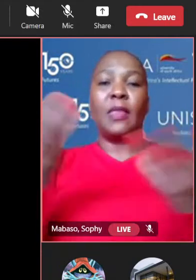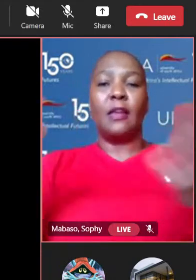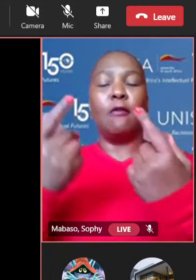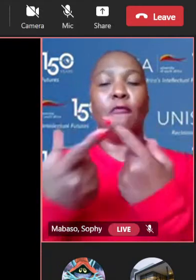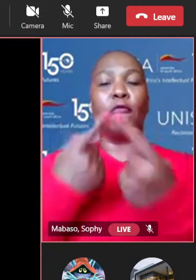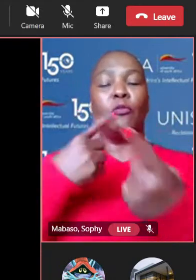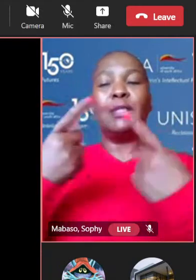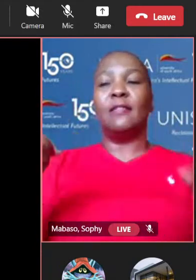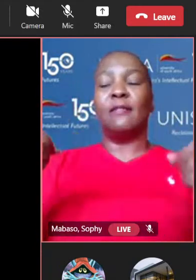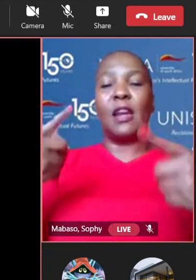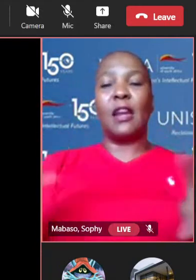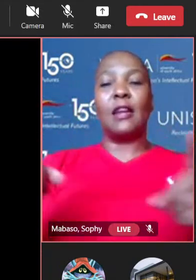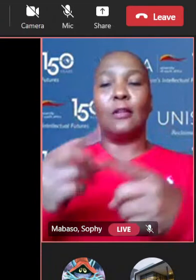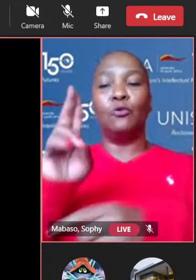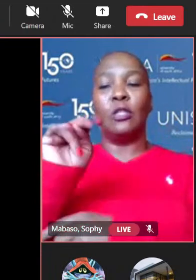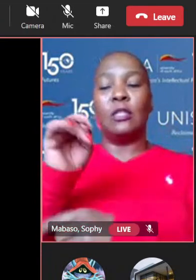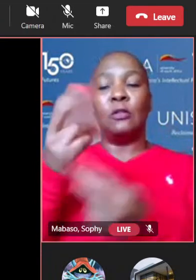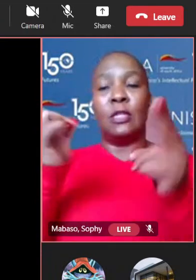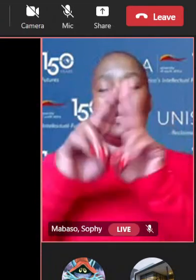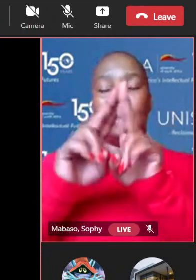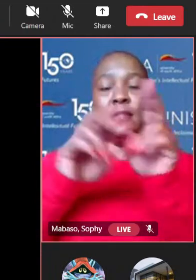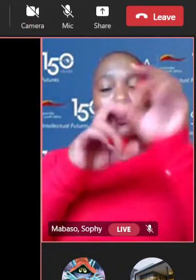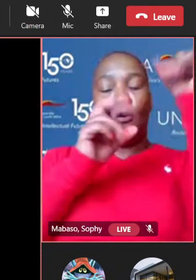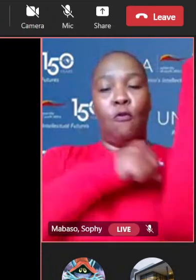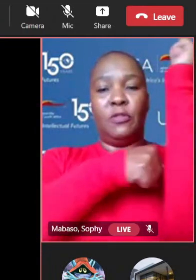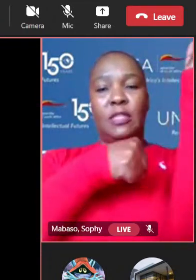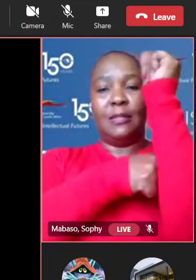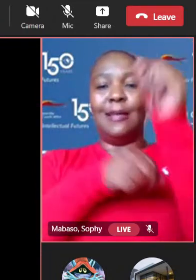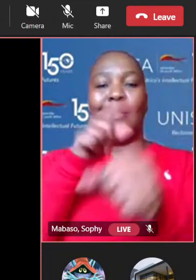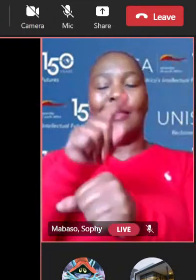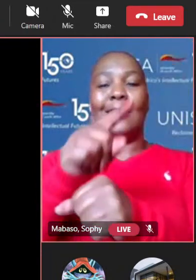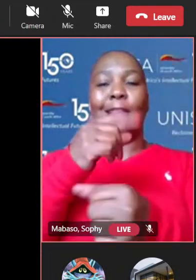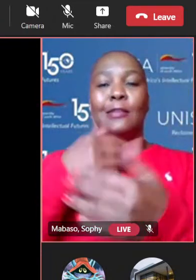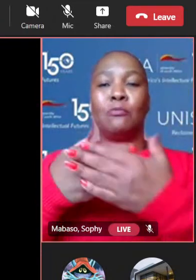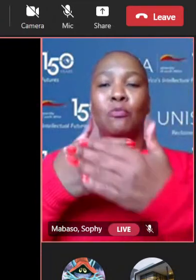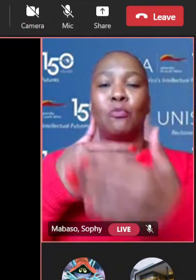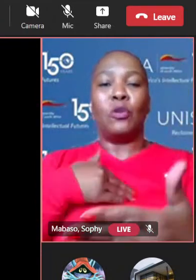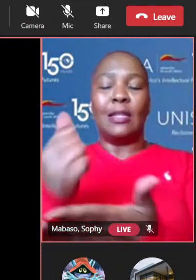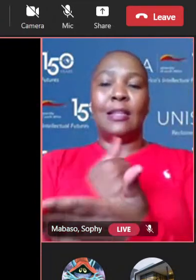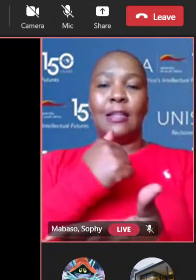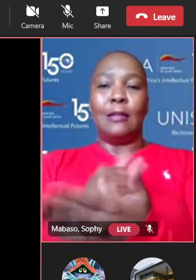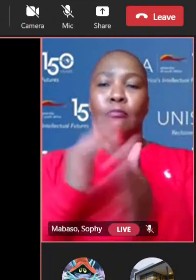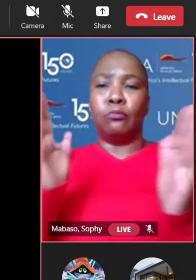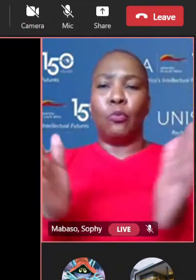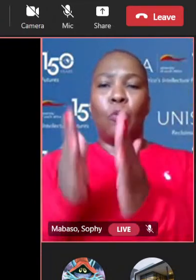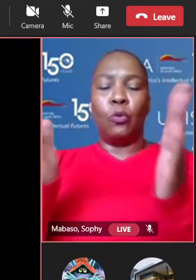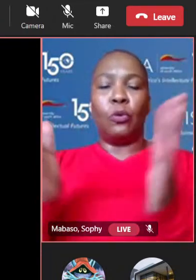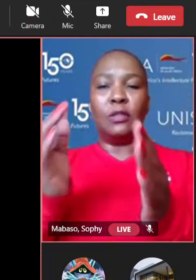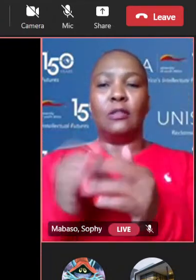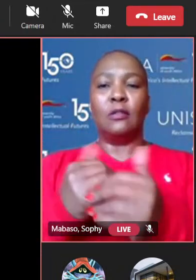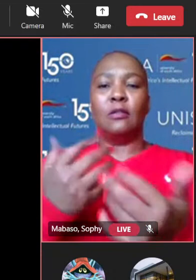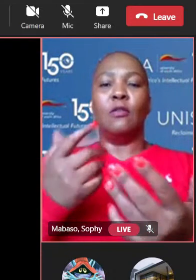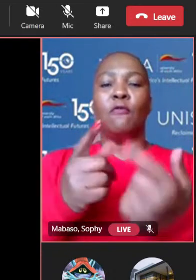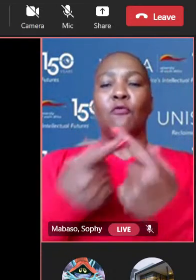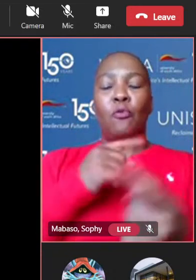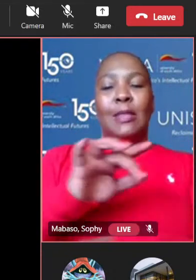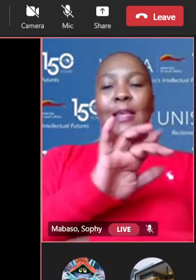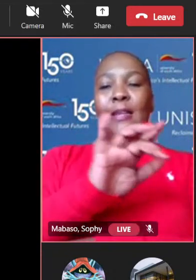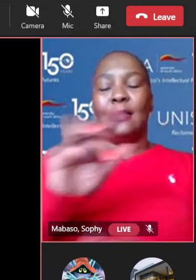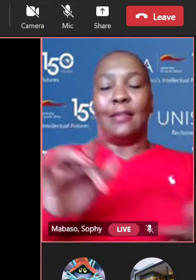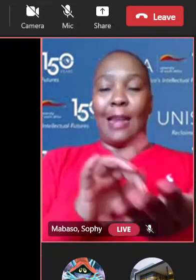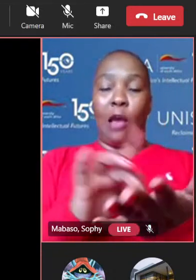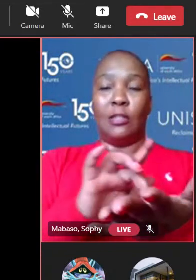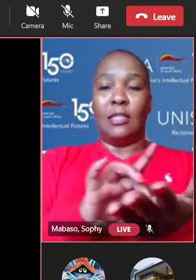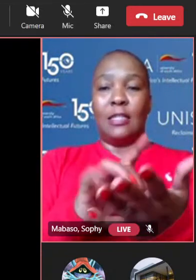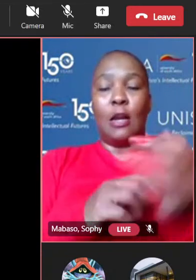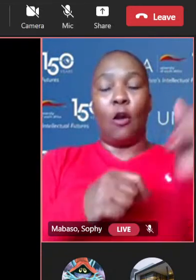Unisa offices. This is post-registration offices, which is conducted from the central office, what we are doing now.